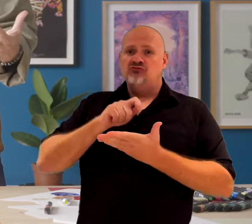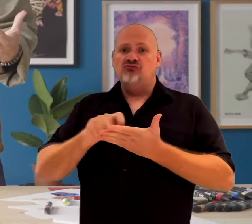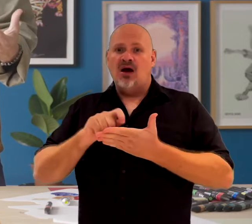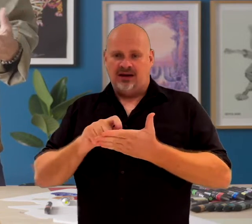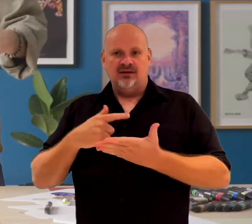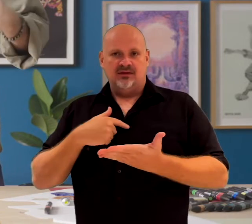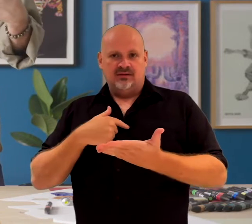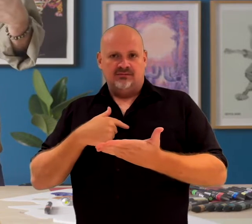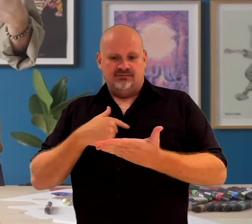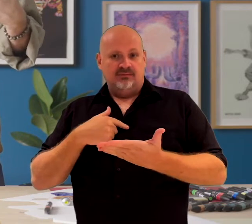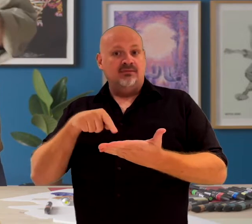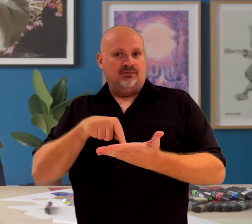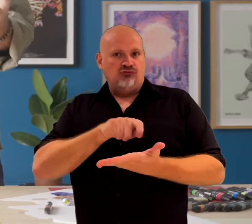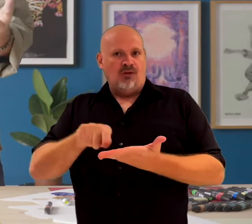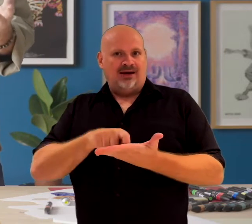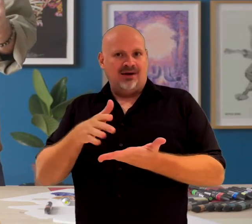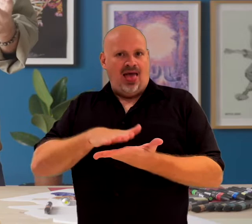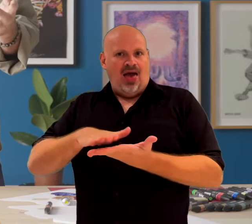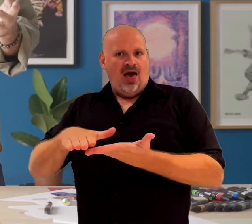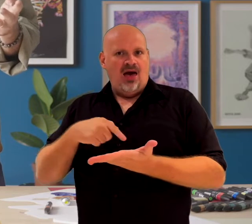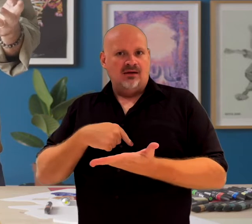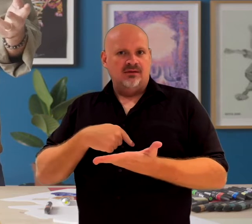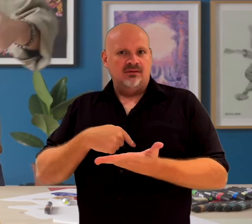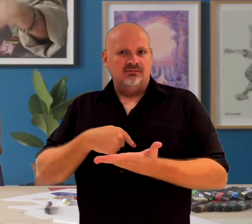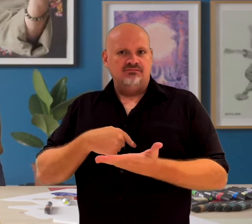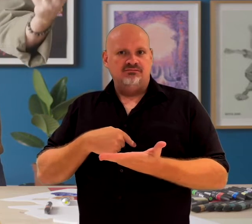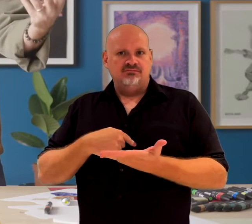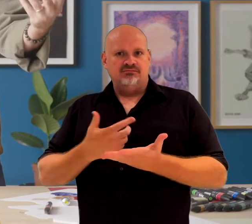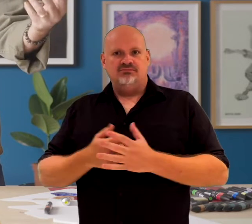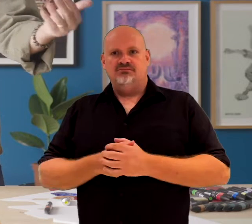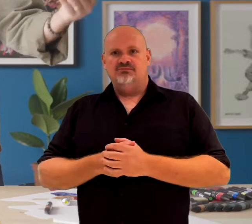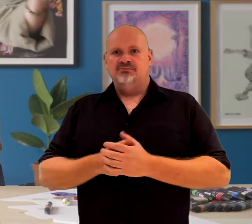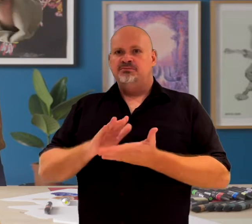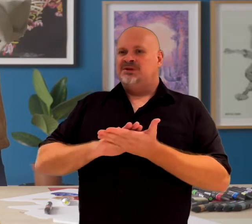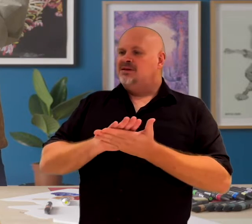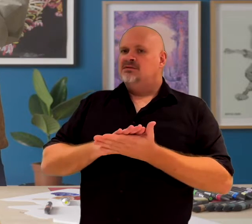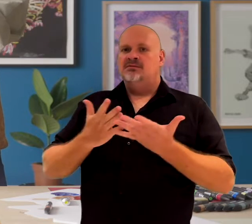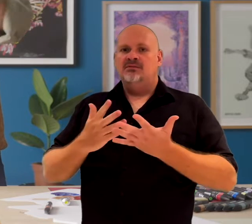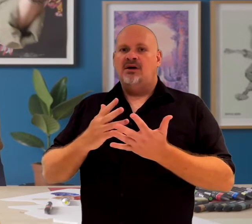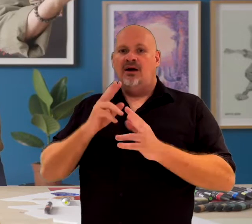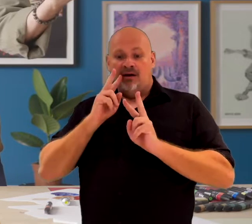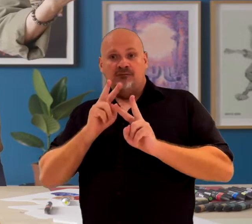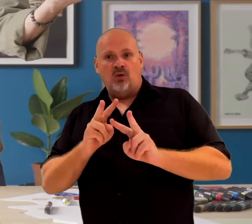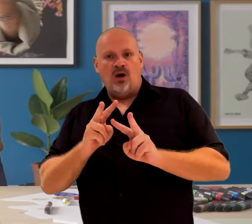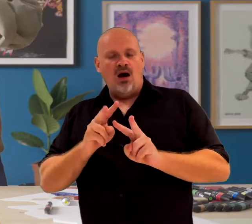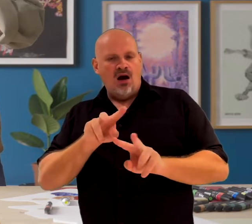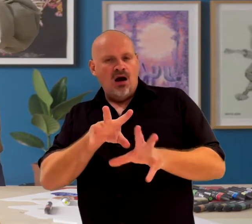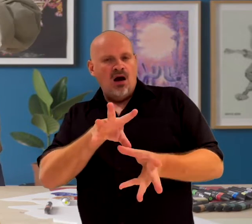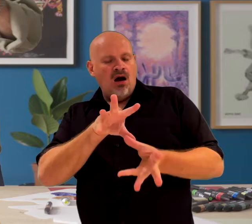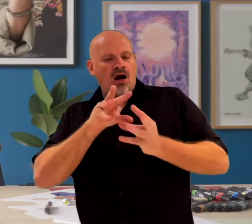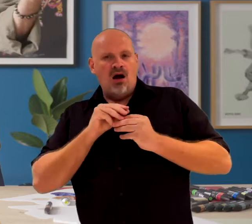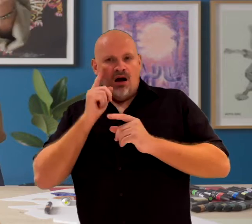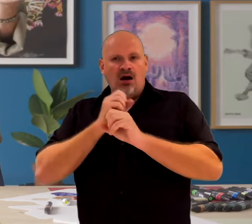in writing illegible. So that way it allows the viewer to imagine that the story is their own, not